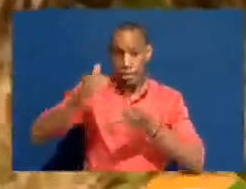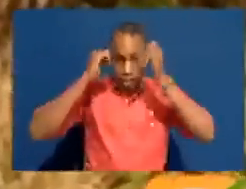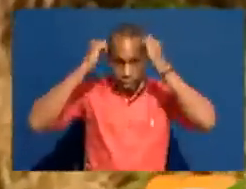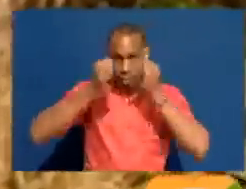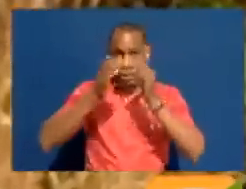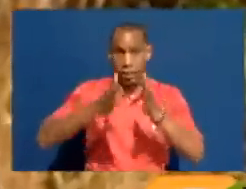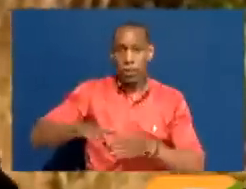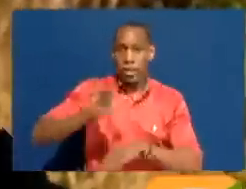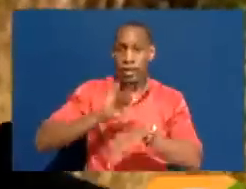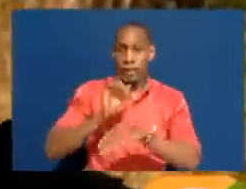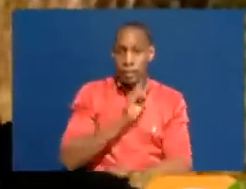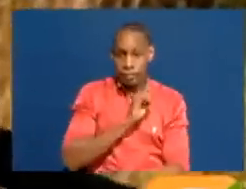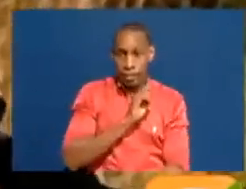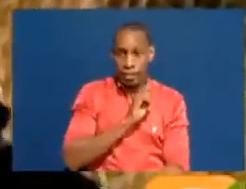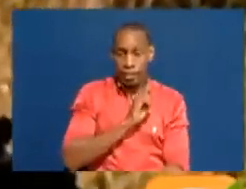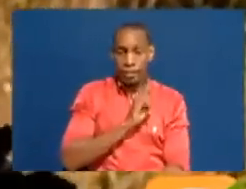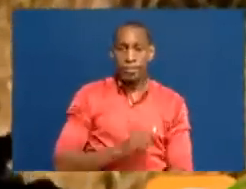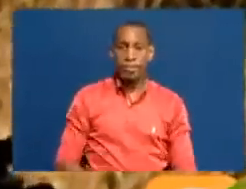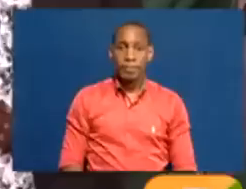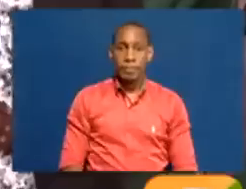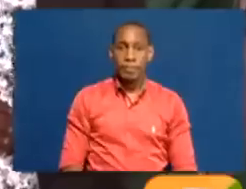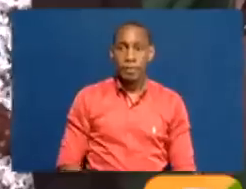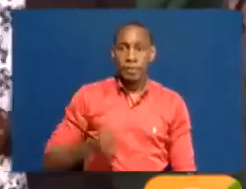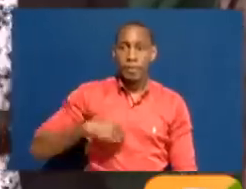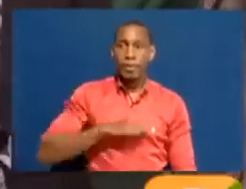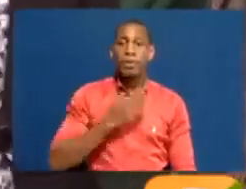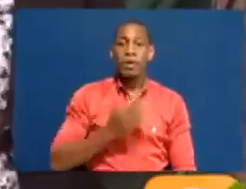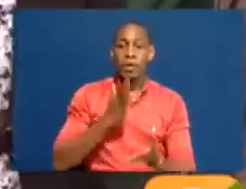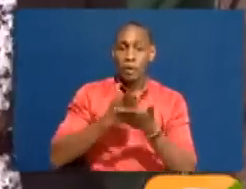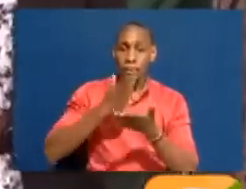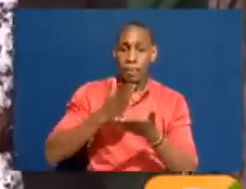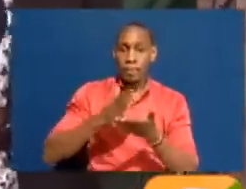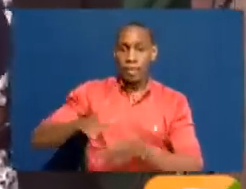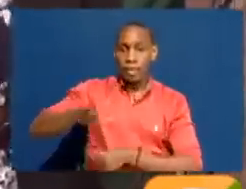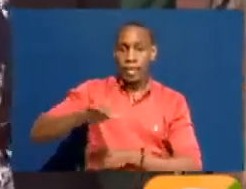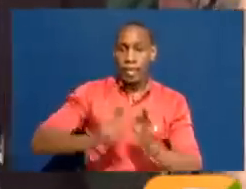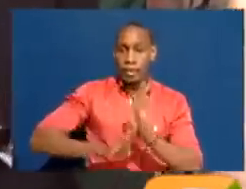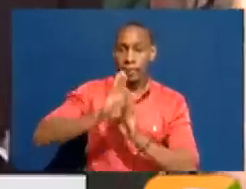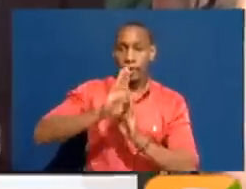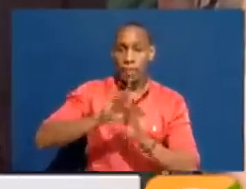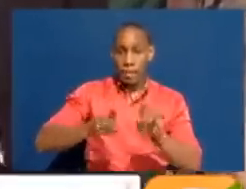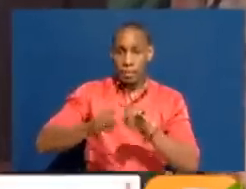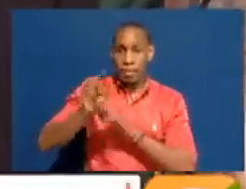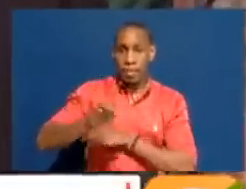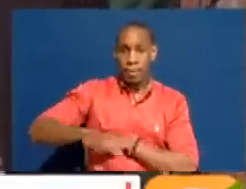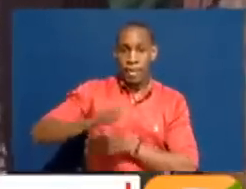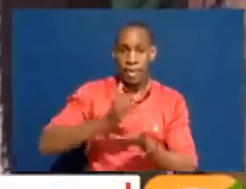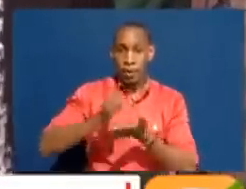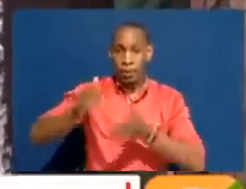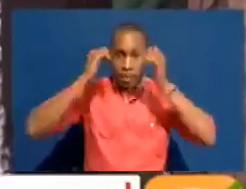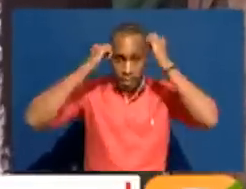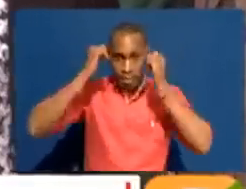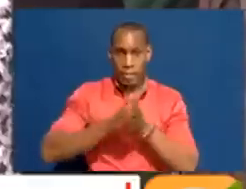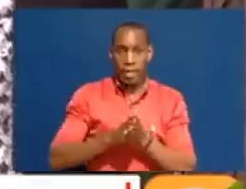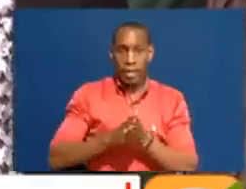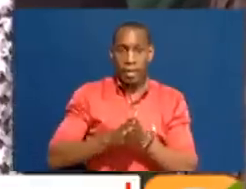in the volatile areas as the last resort. We want to make sure that region, if we develop your region, to make a jeshi, permanent